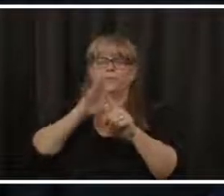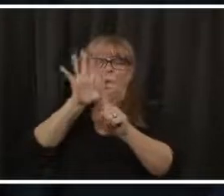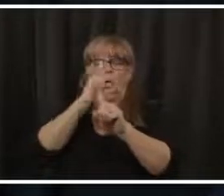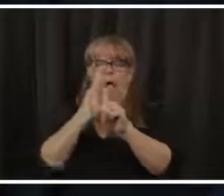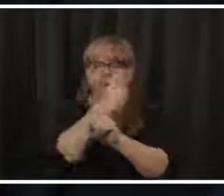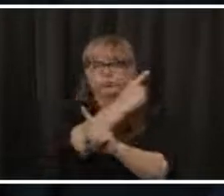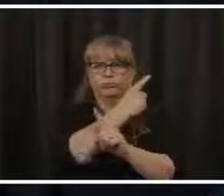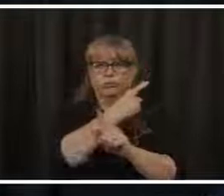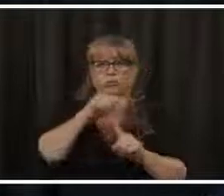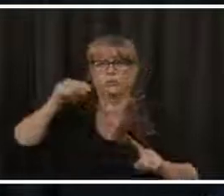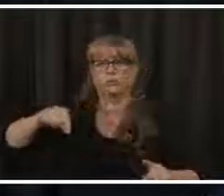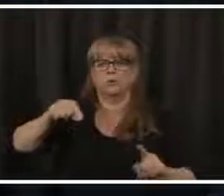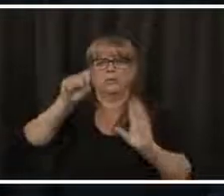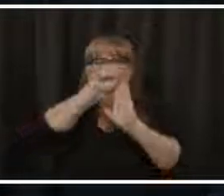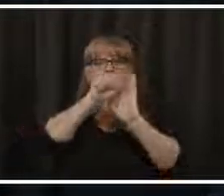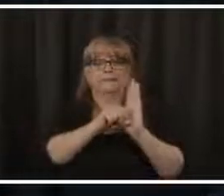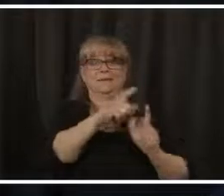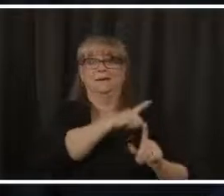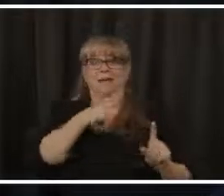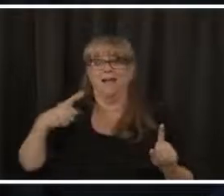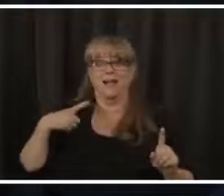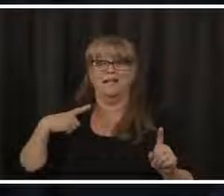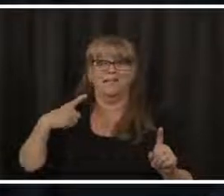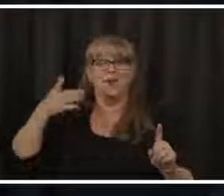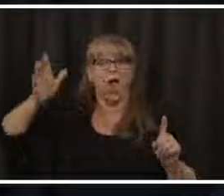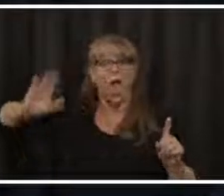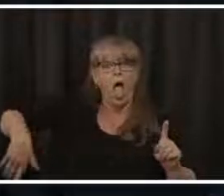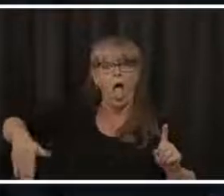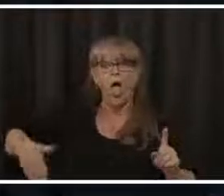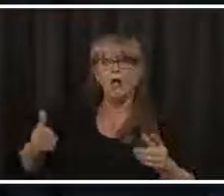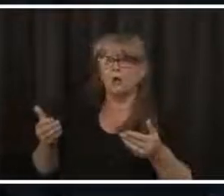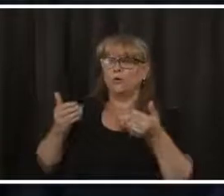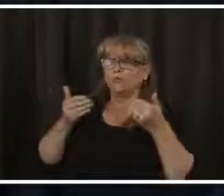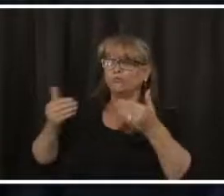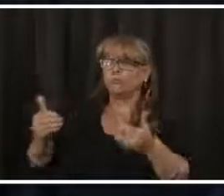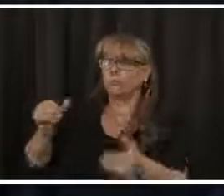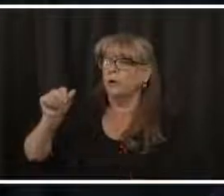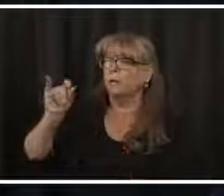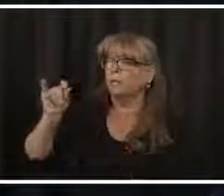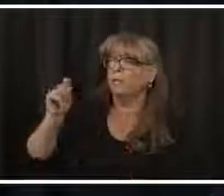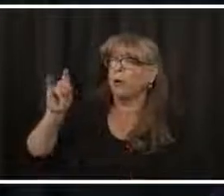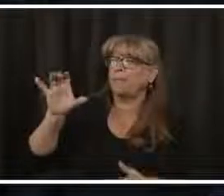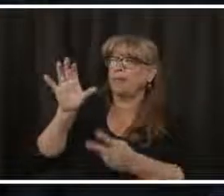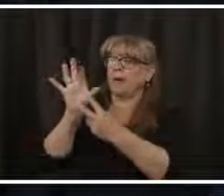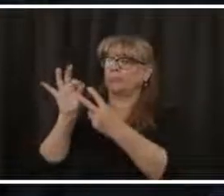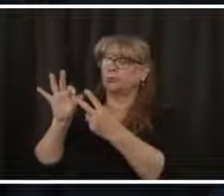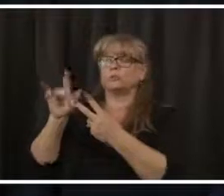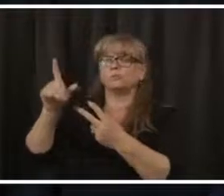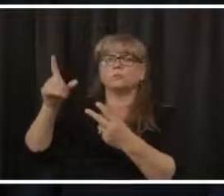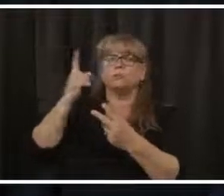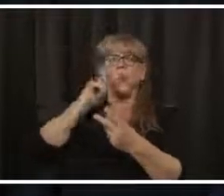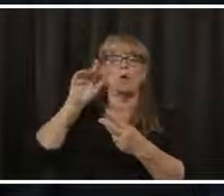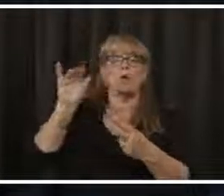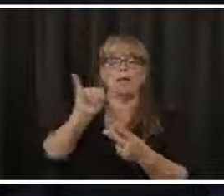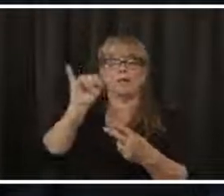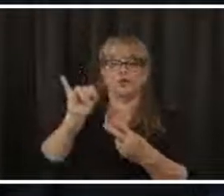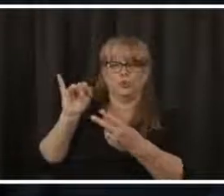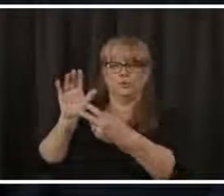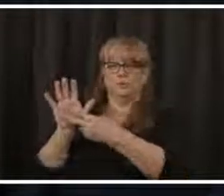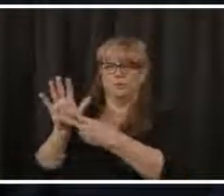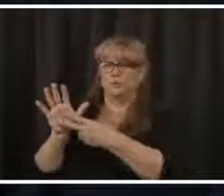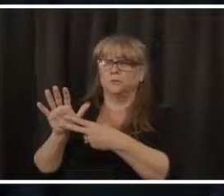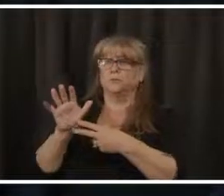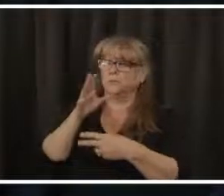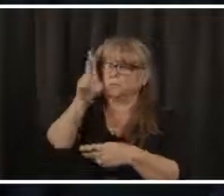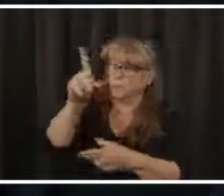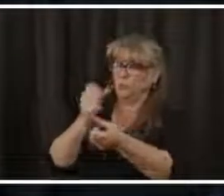has failed to move forward on a public option health care bill that actually has a public option in it. Do you support the new version